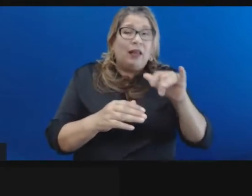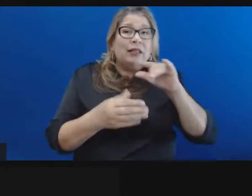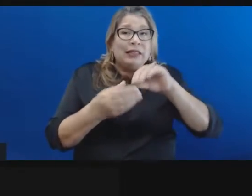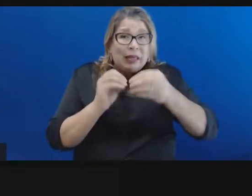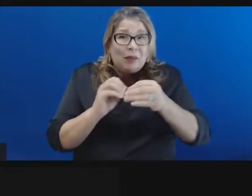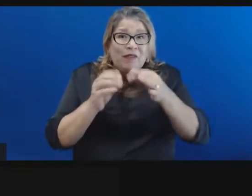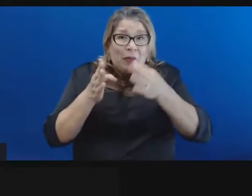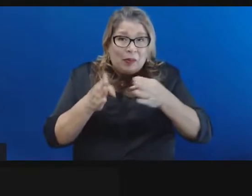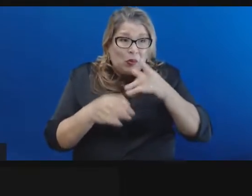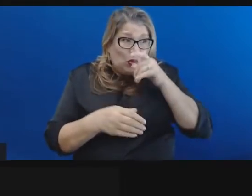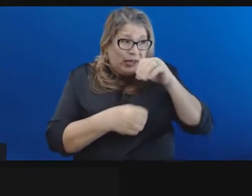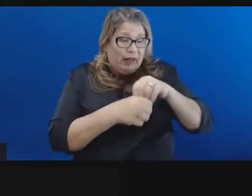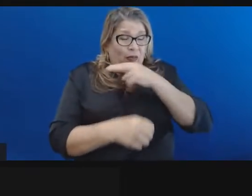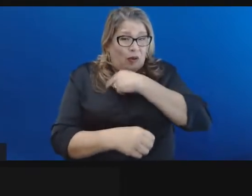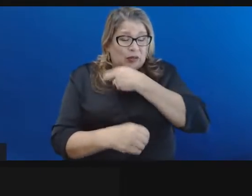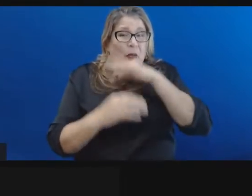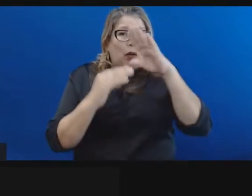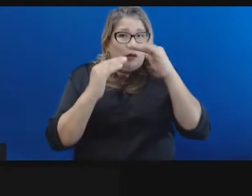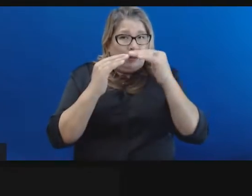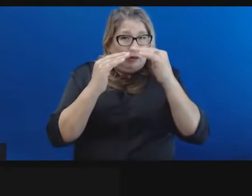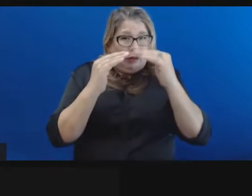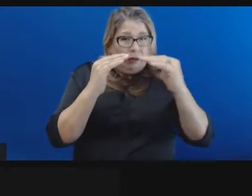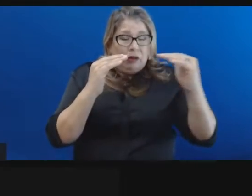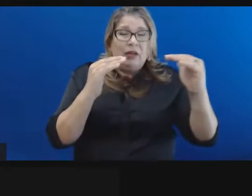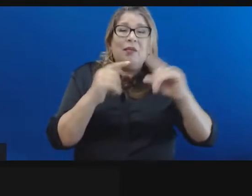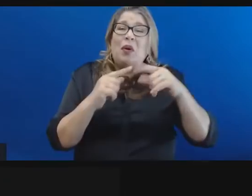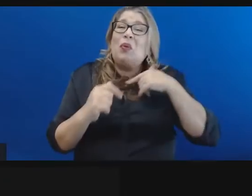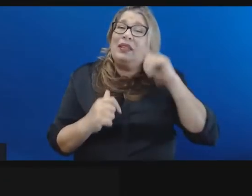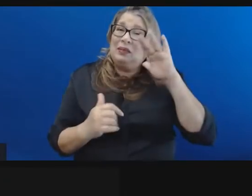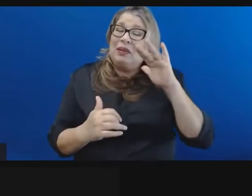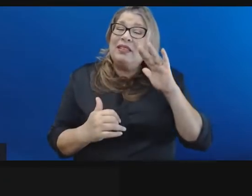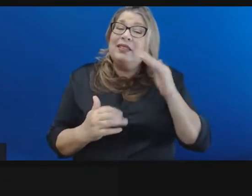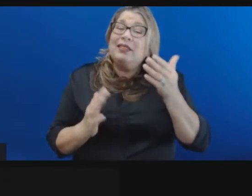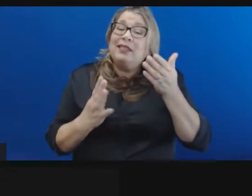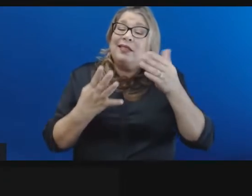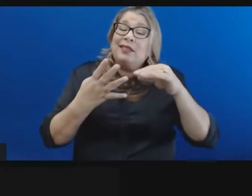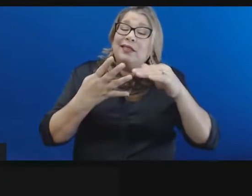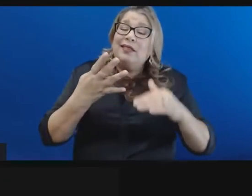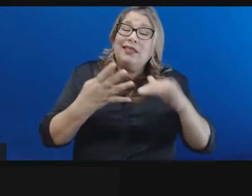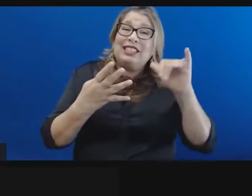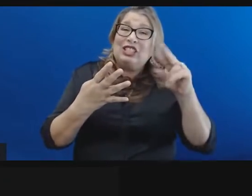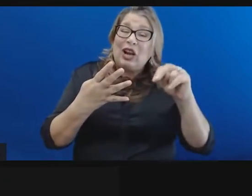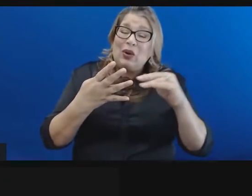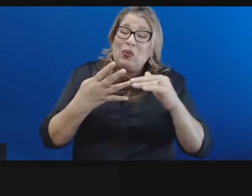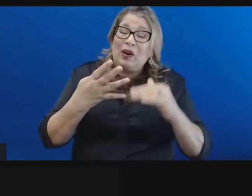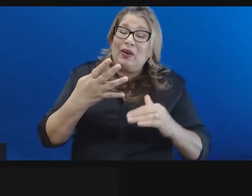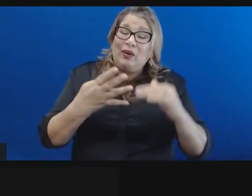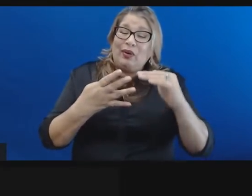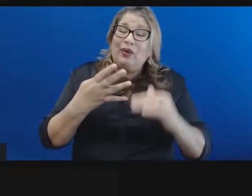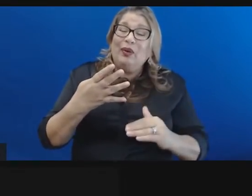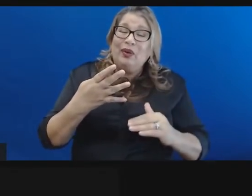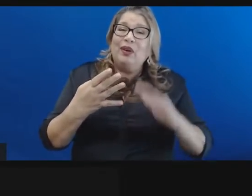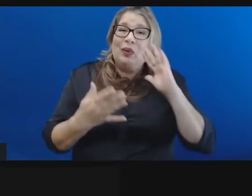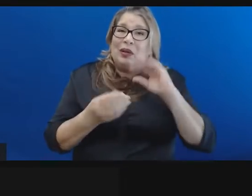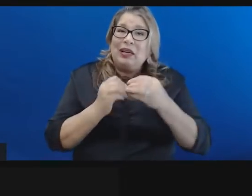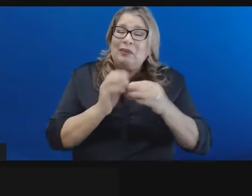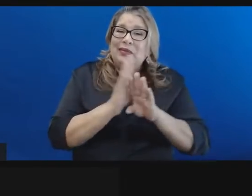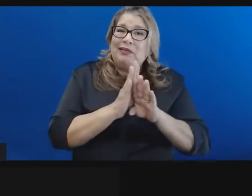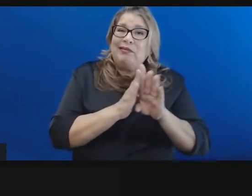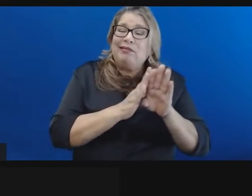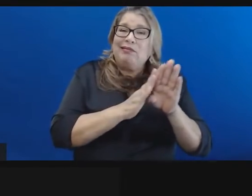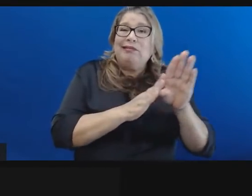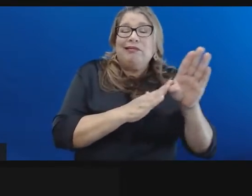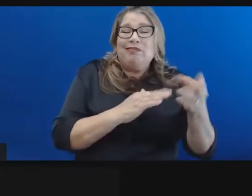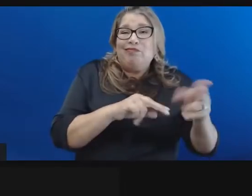that we do still expect there to be a bump up in the middle of the month towards the second half of the month that we anticipate. So